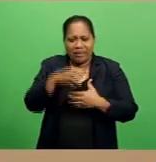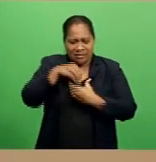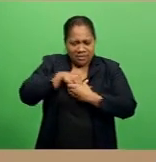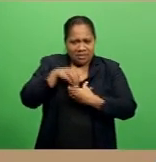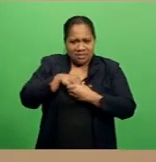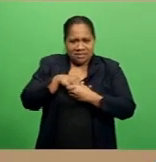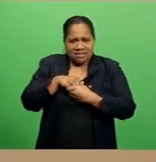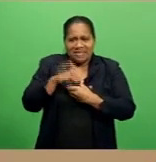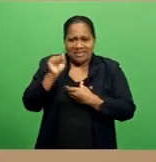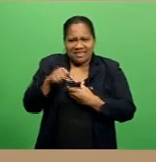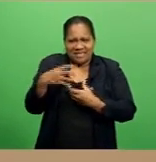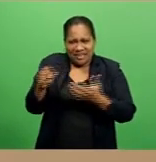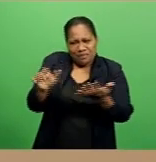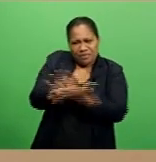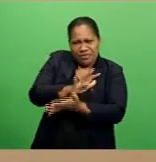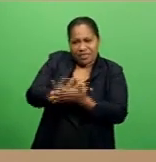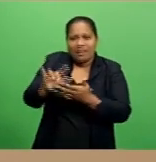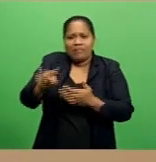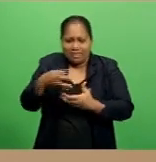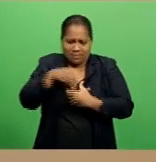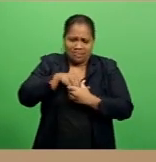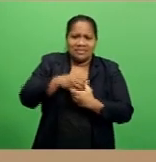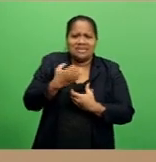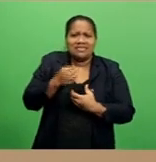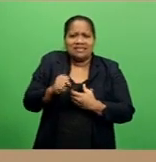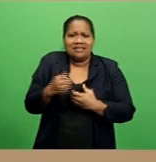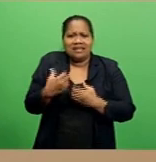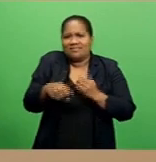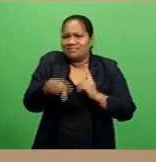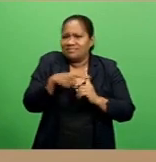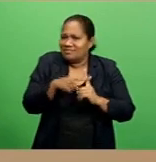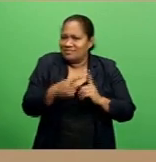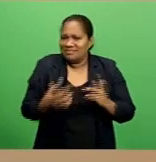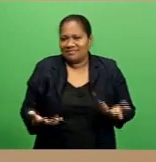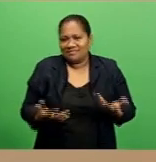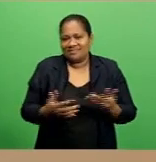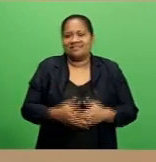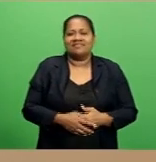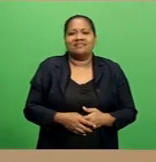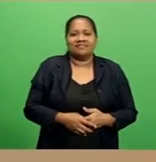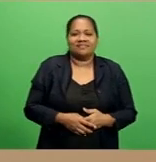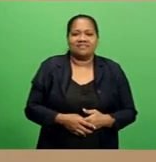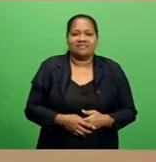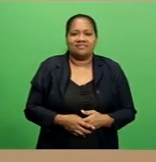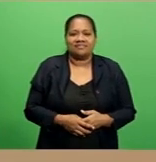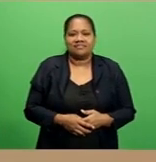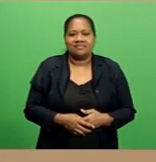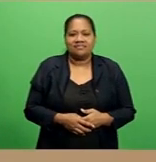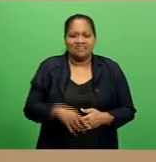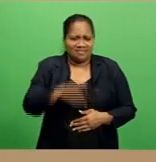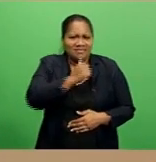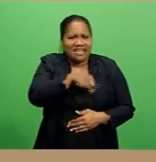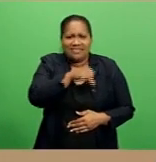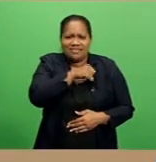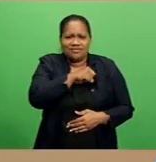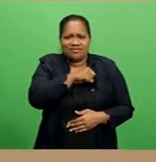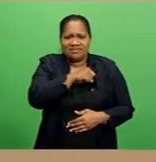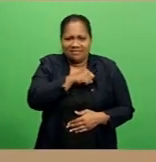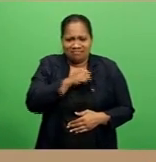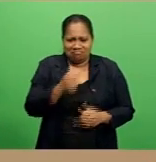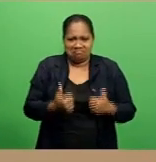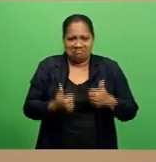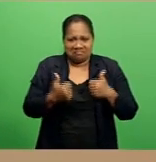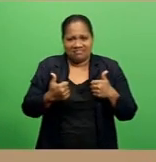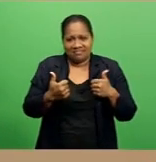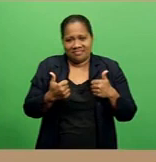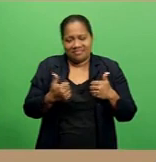despite the fact that there's so much damage and so much they've lost. There was still that attitude of never giving up,